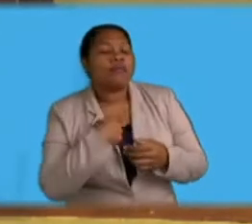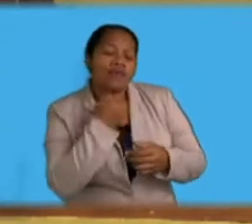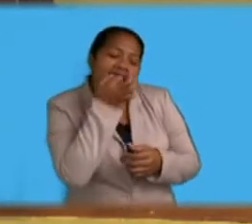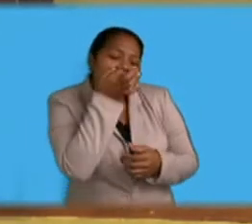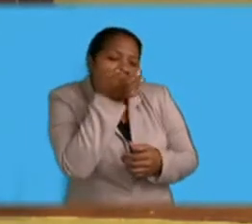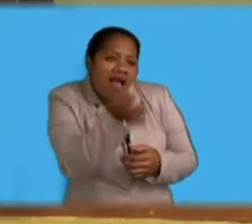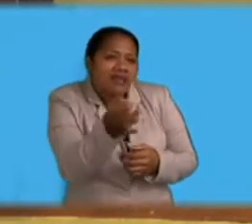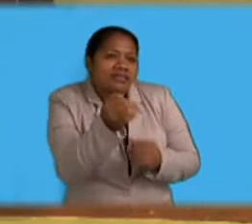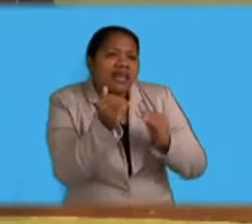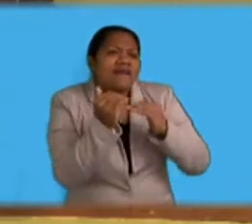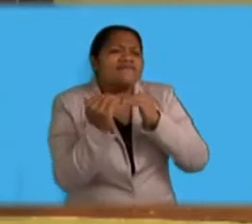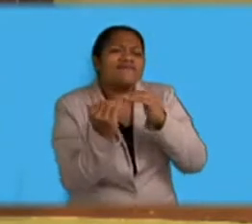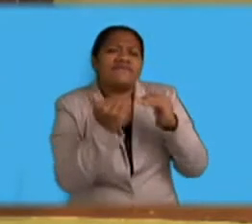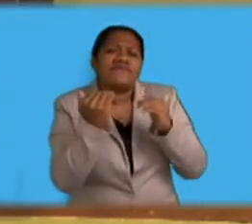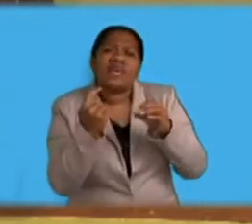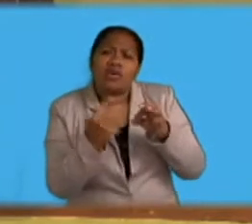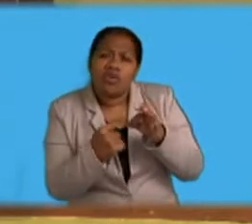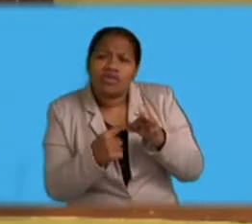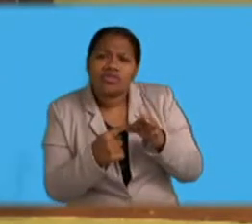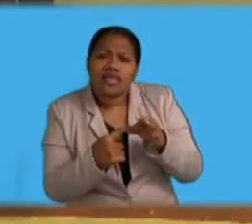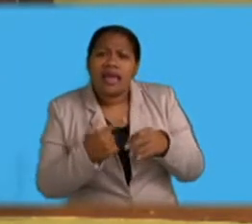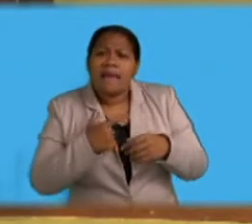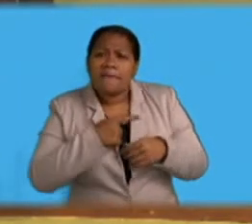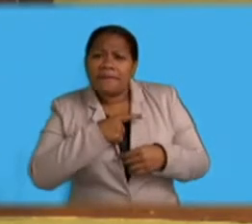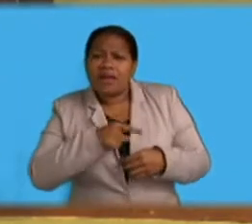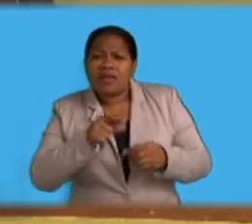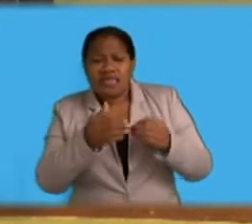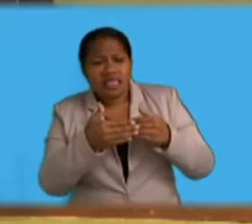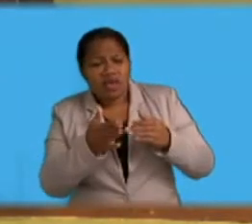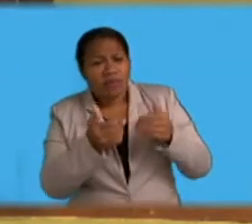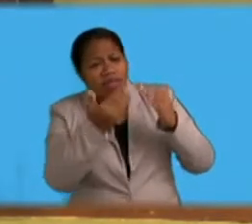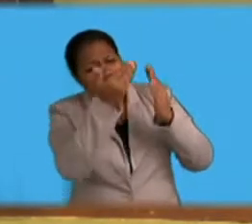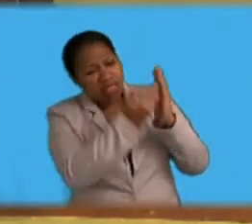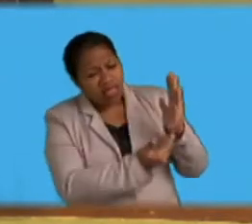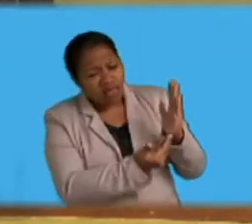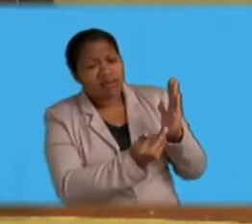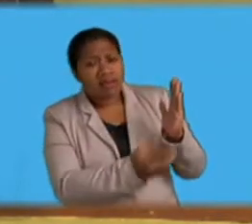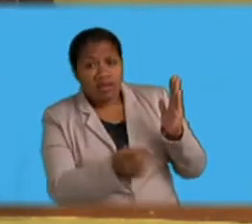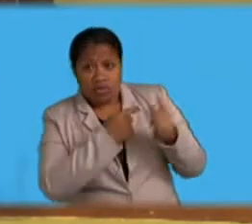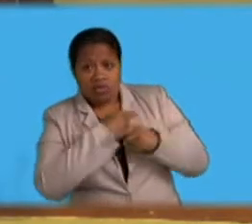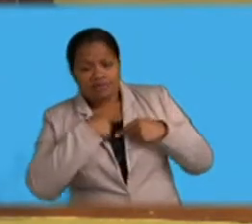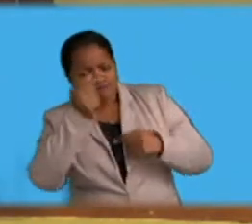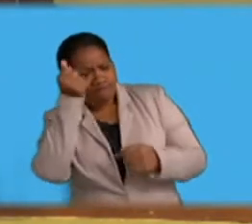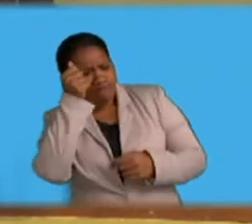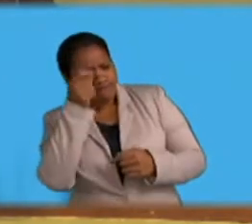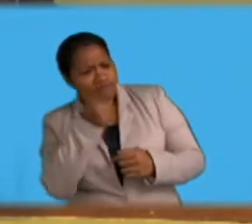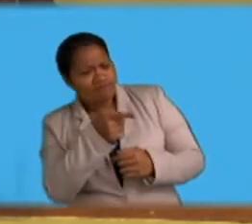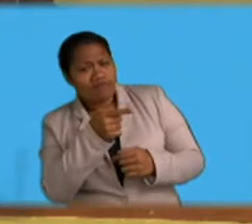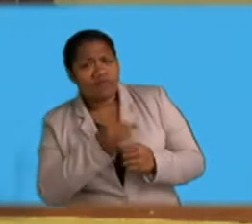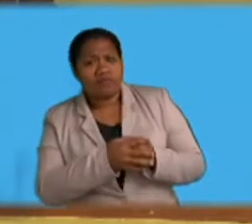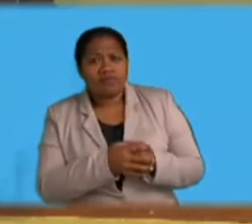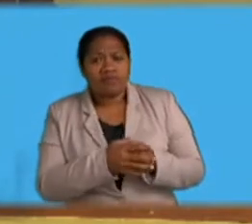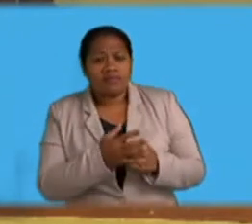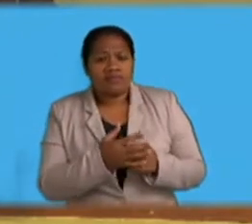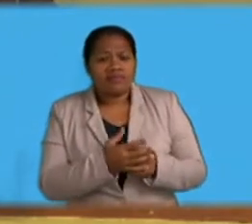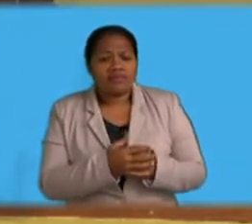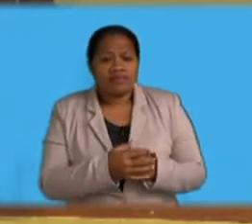very clear question, because even in the open merit system, Madam Speaker, if it is handled by different ministries, we know there are already